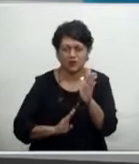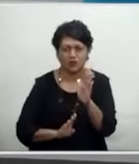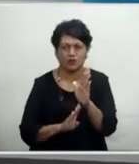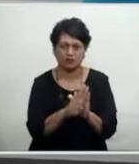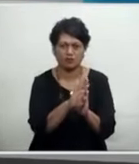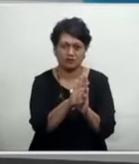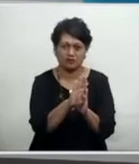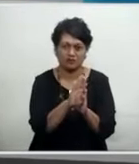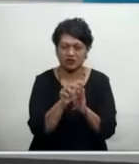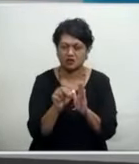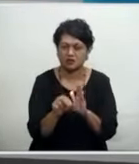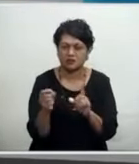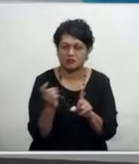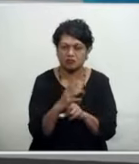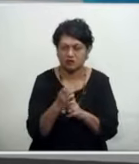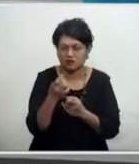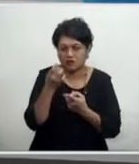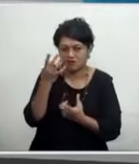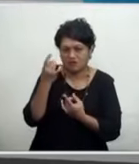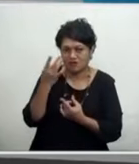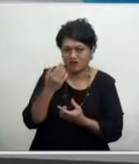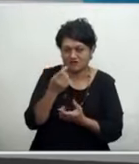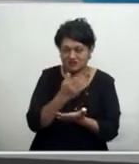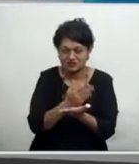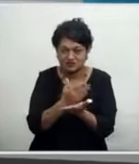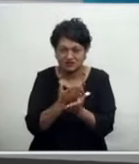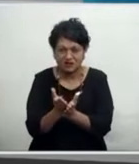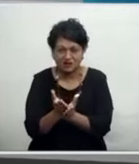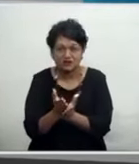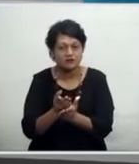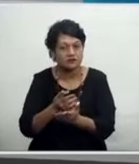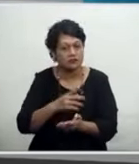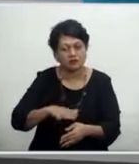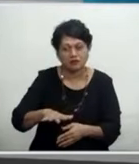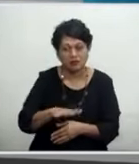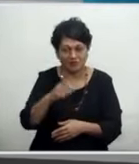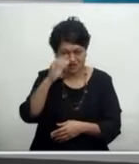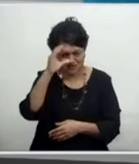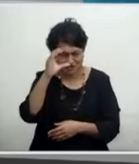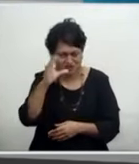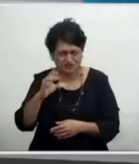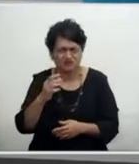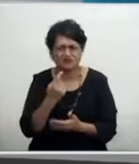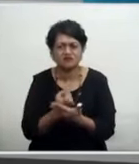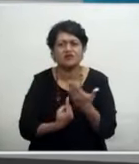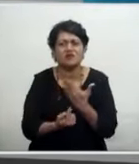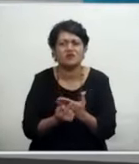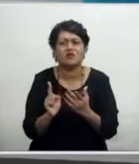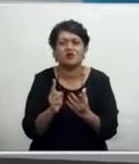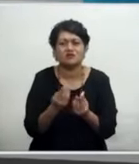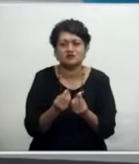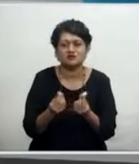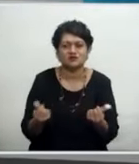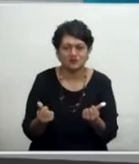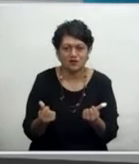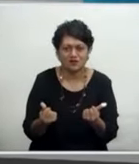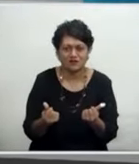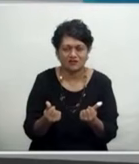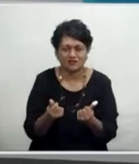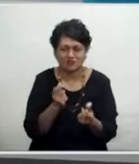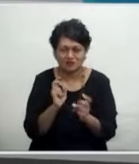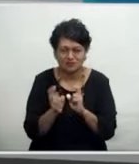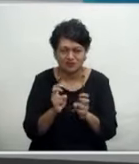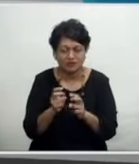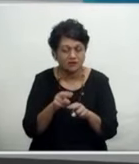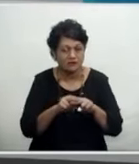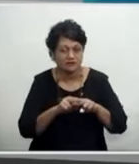emphasizes the need for information sharing between countries to develop strong strategies to combat this form of violence. Ali highlights that Fiji